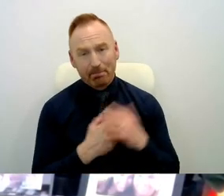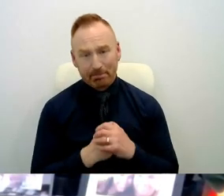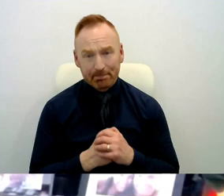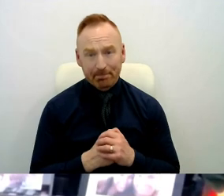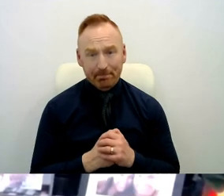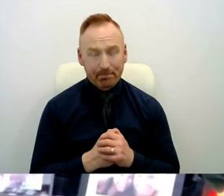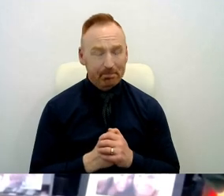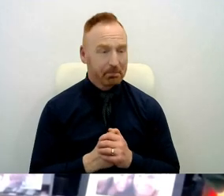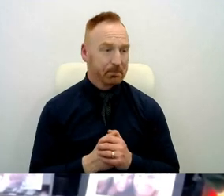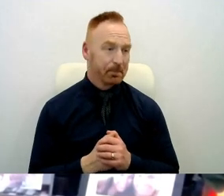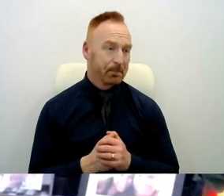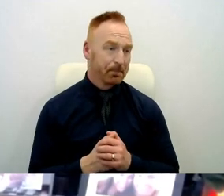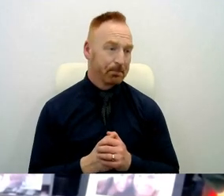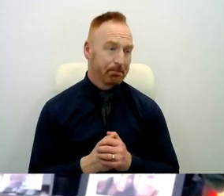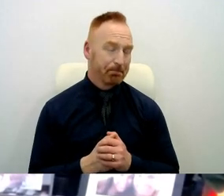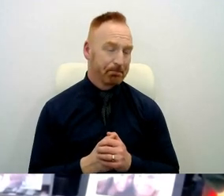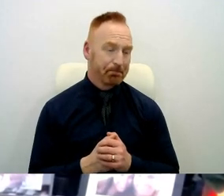thank you.